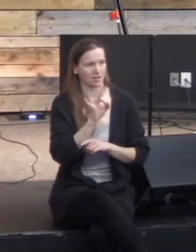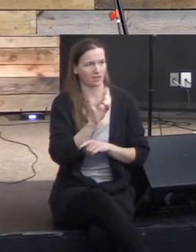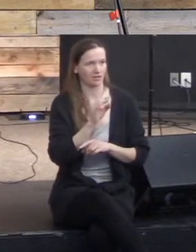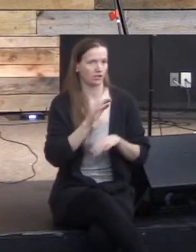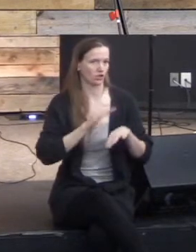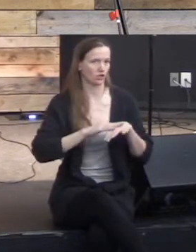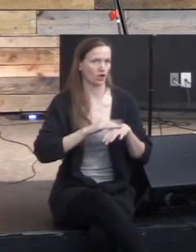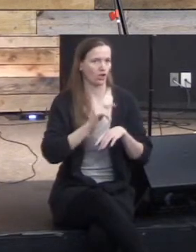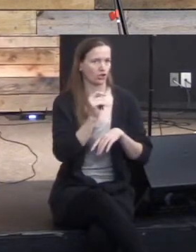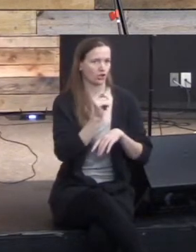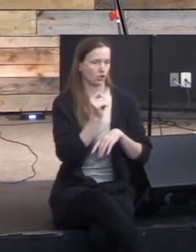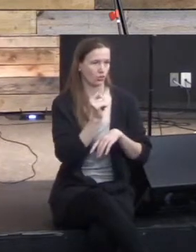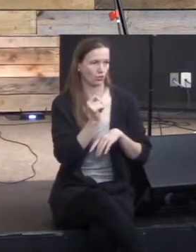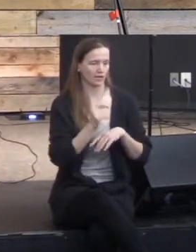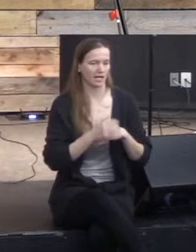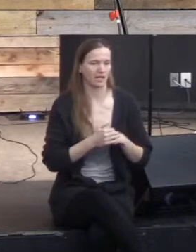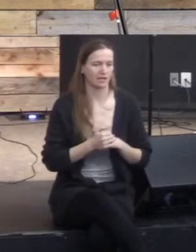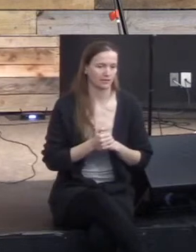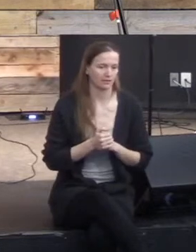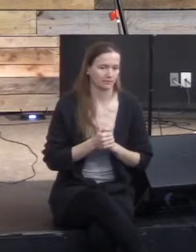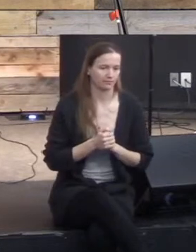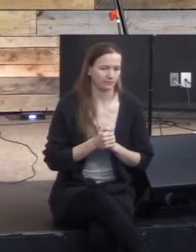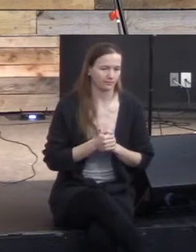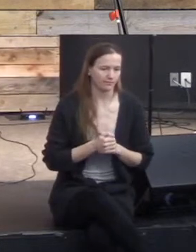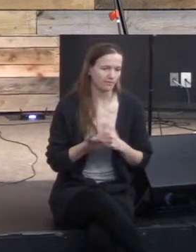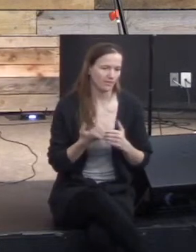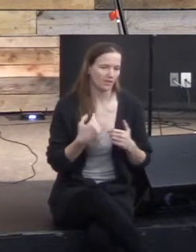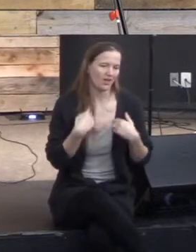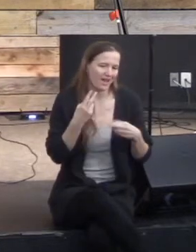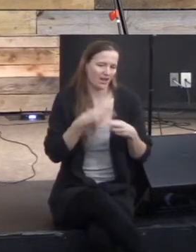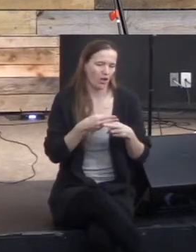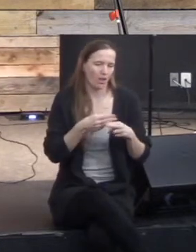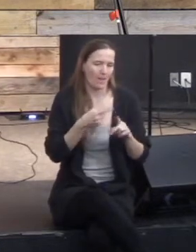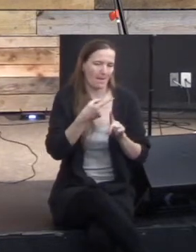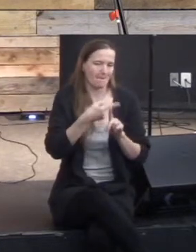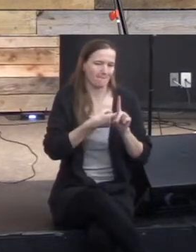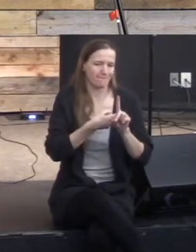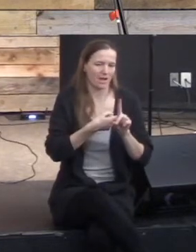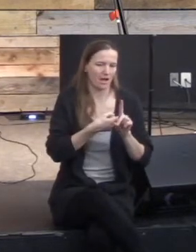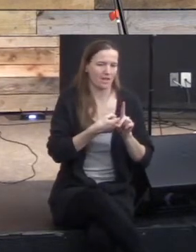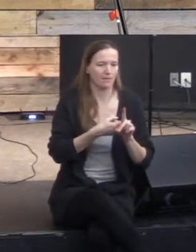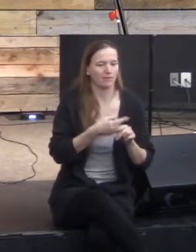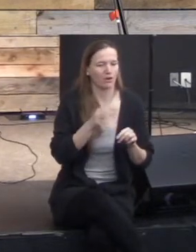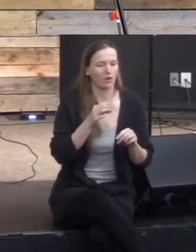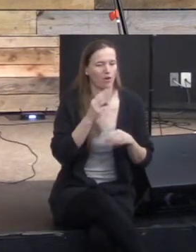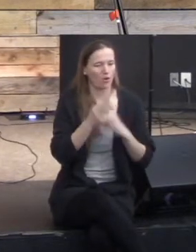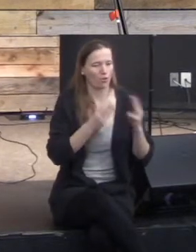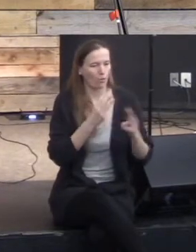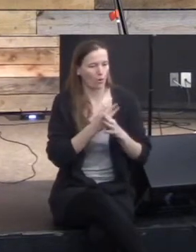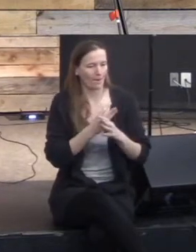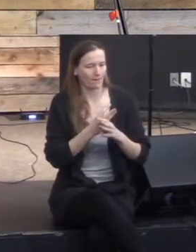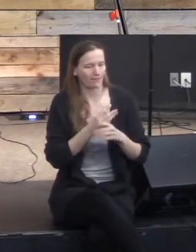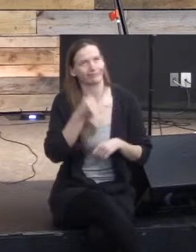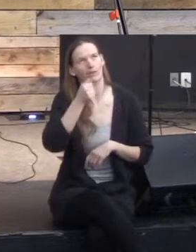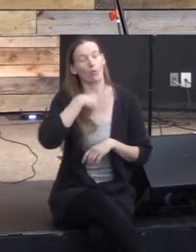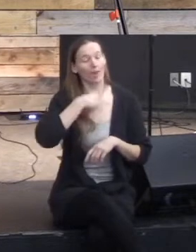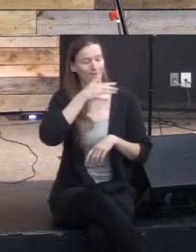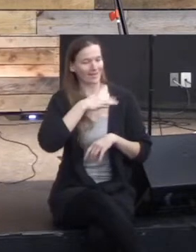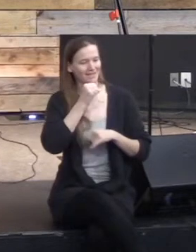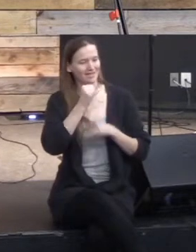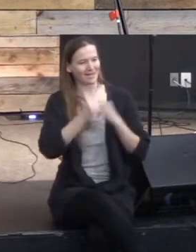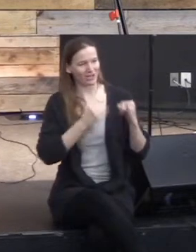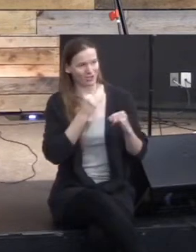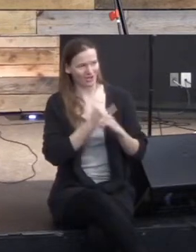And Women's International, I call it month. So Women's International Month is really a time